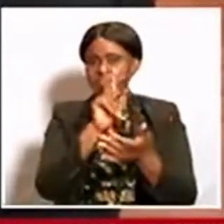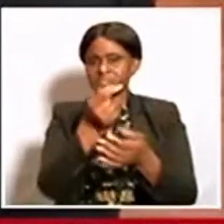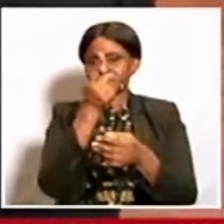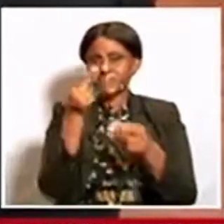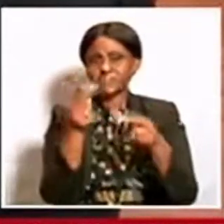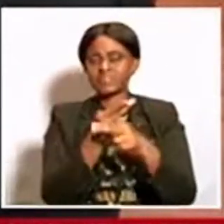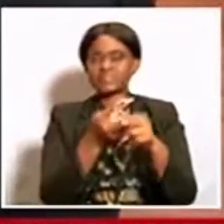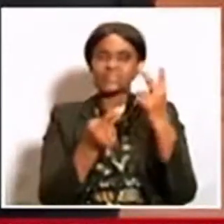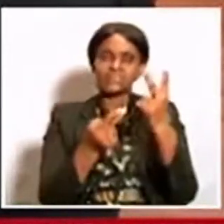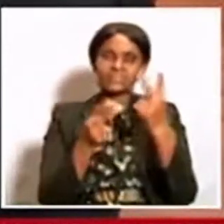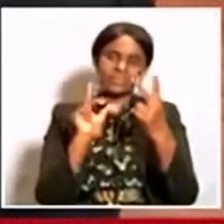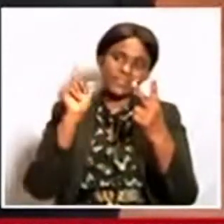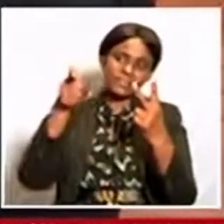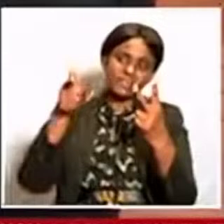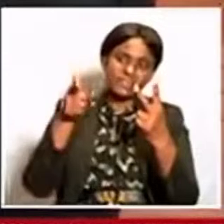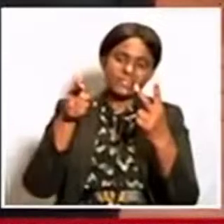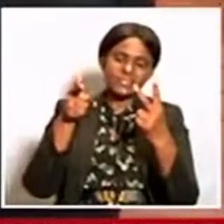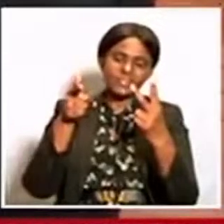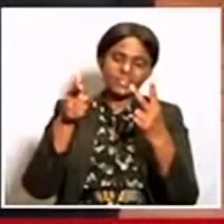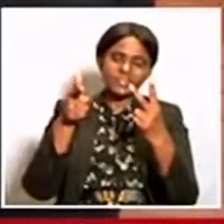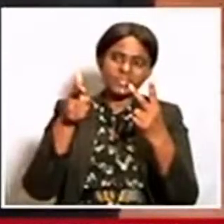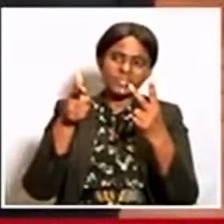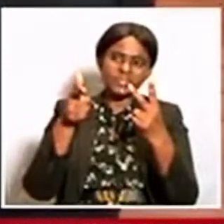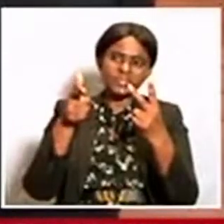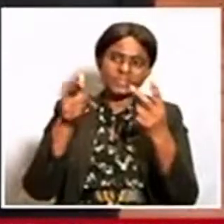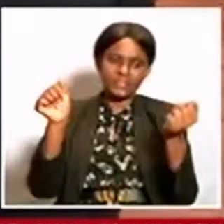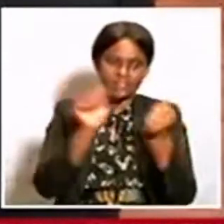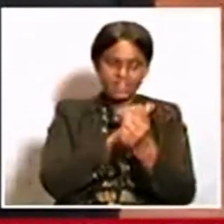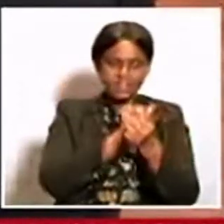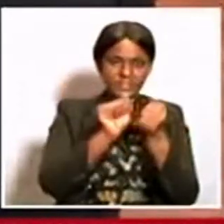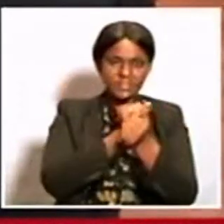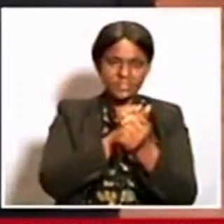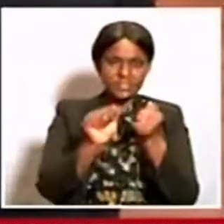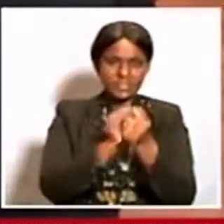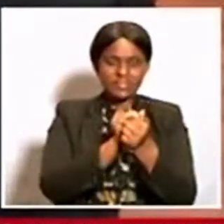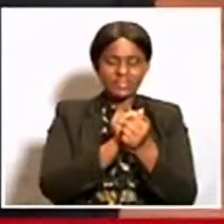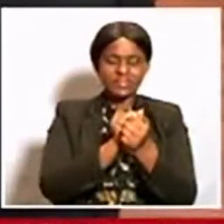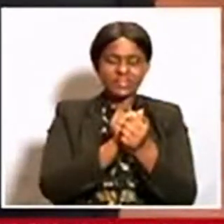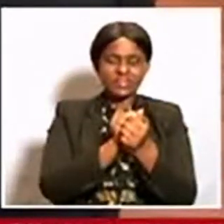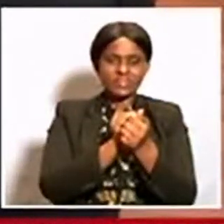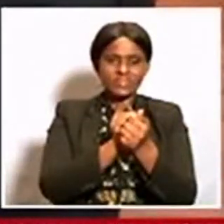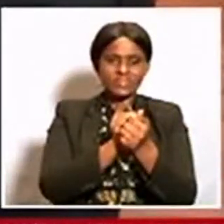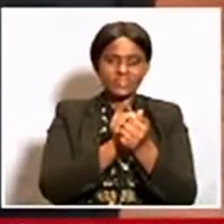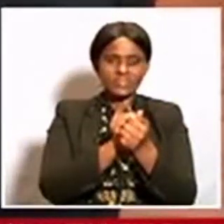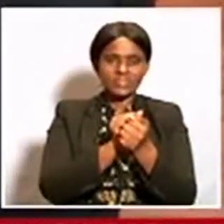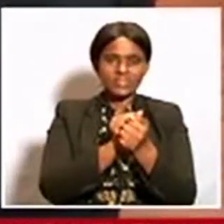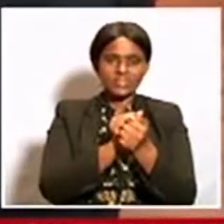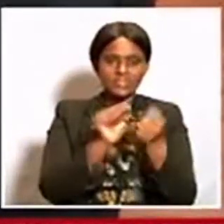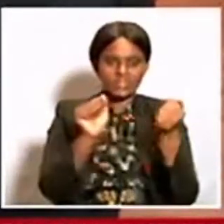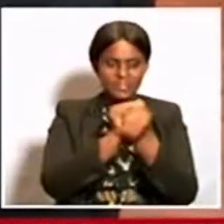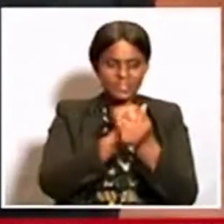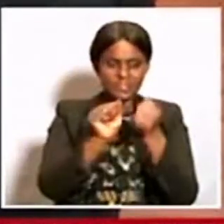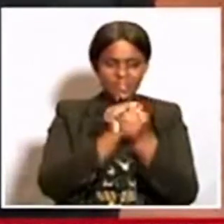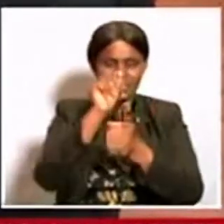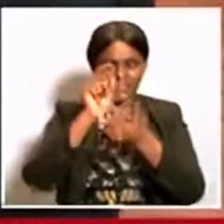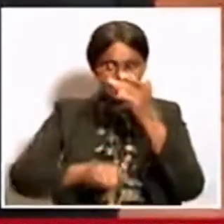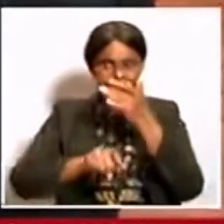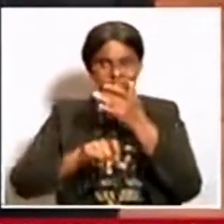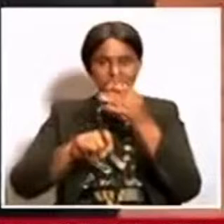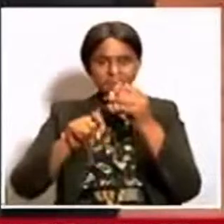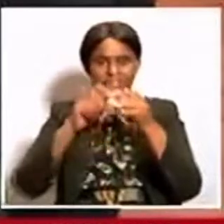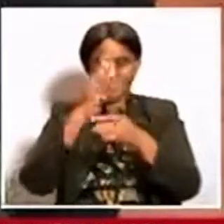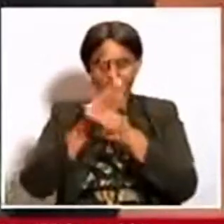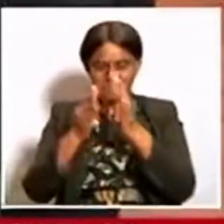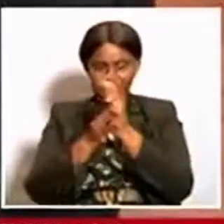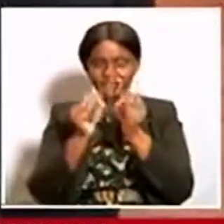2. Later on, it is demolished. They vary the contract